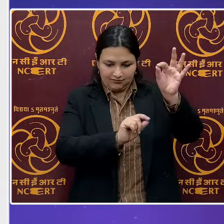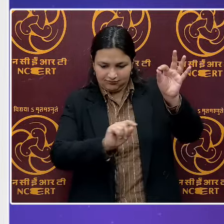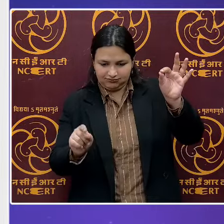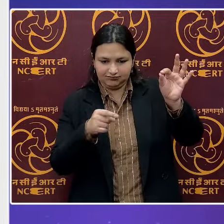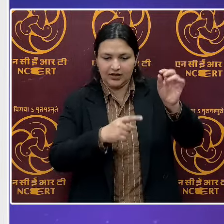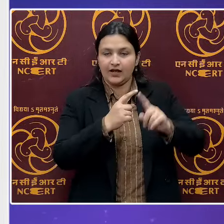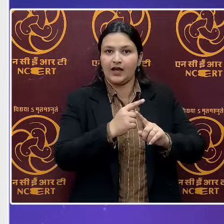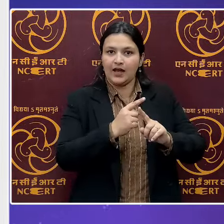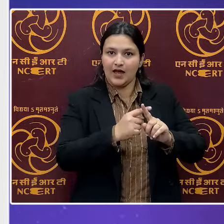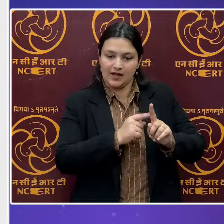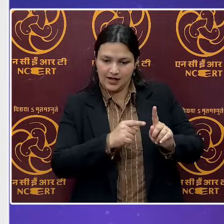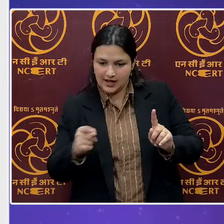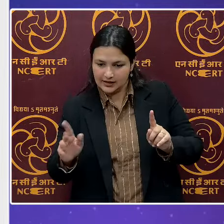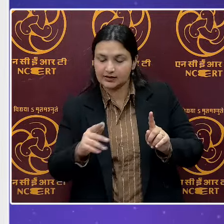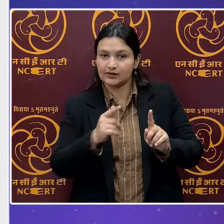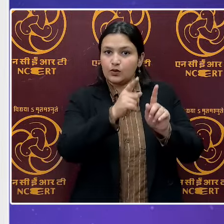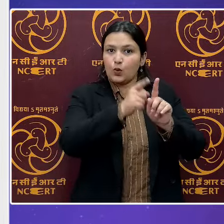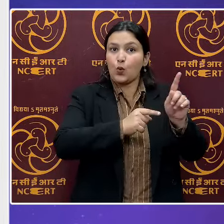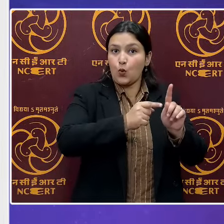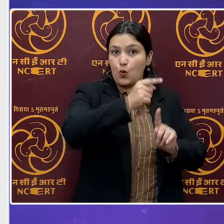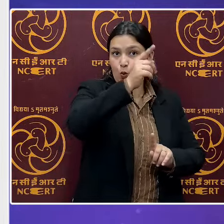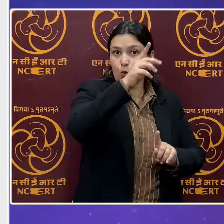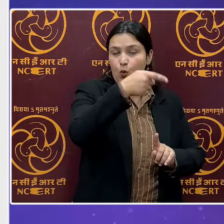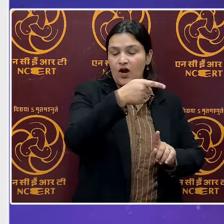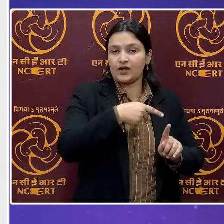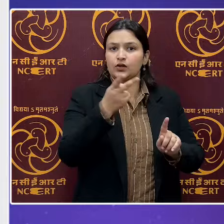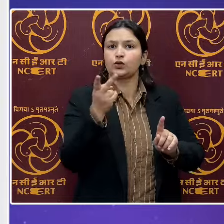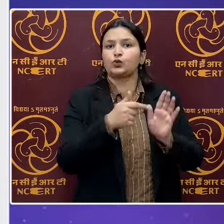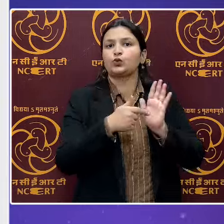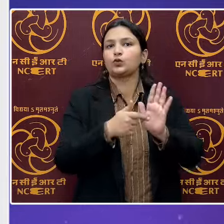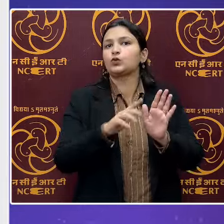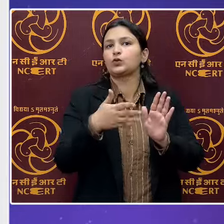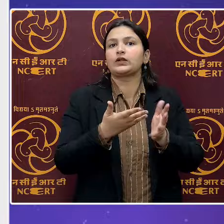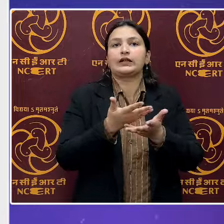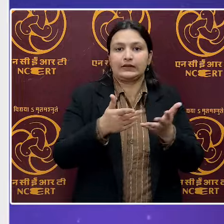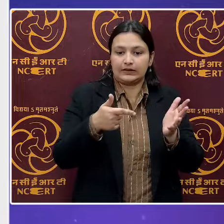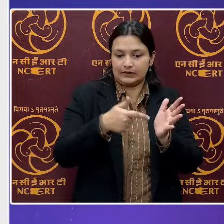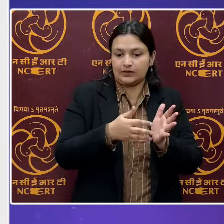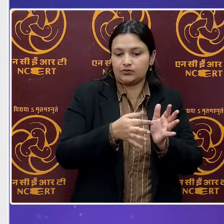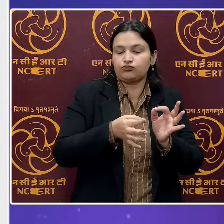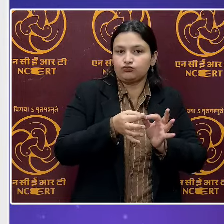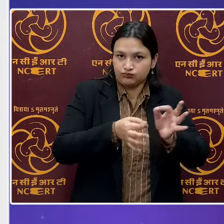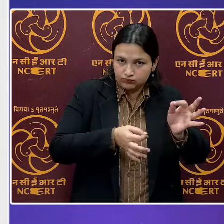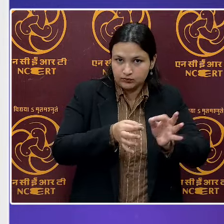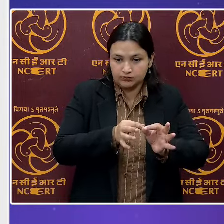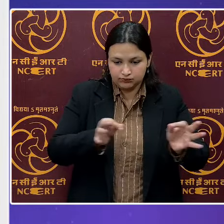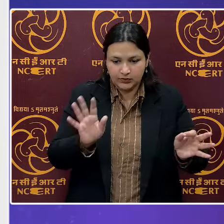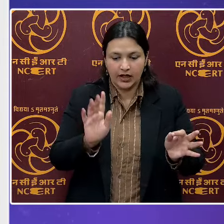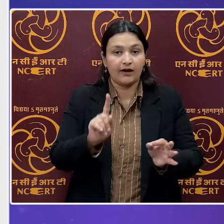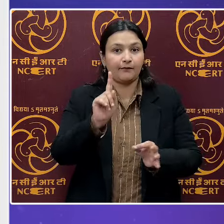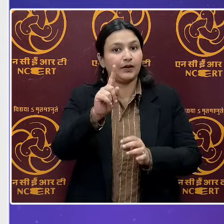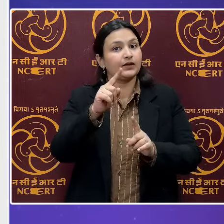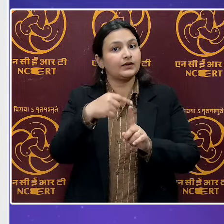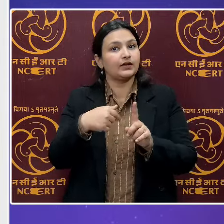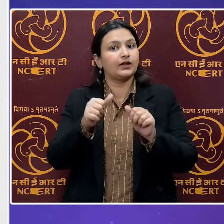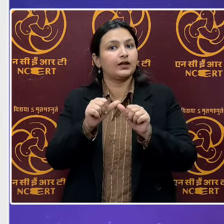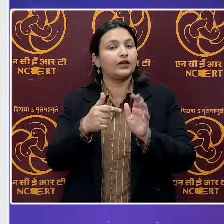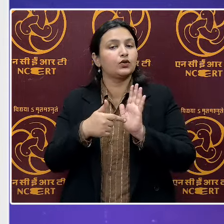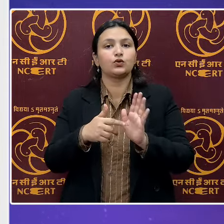the displacement of the oscillating body and A represents the amplitude, that is